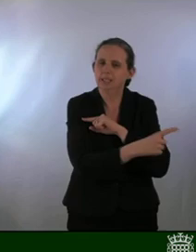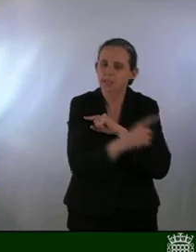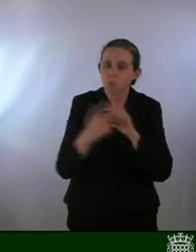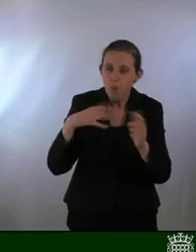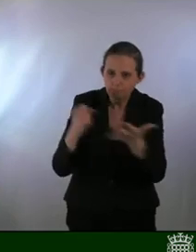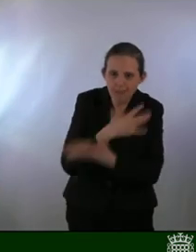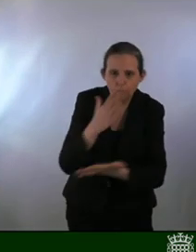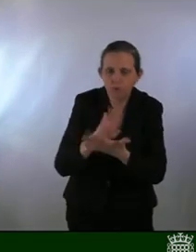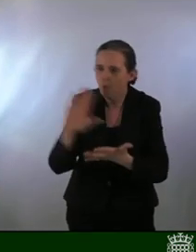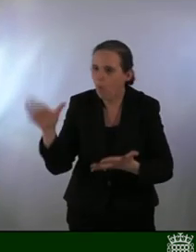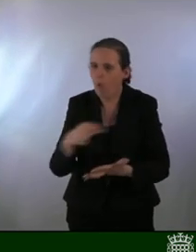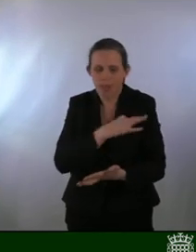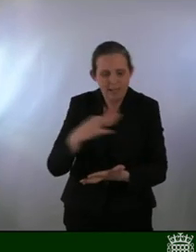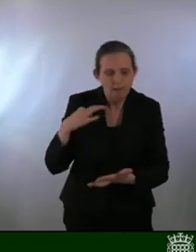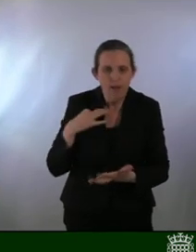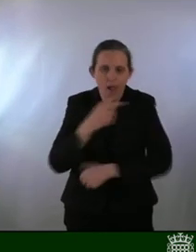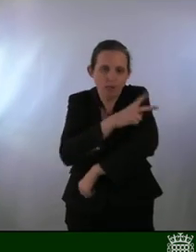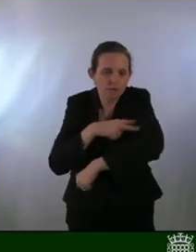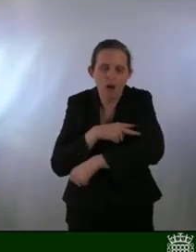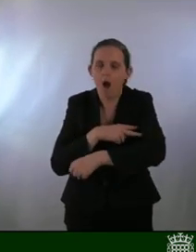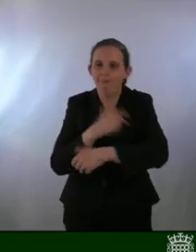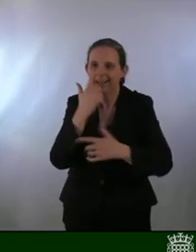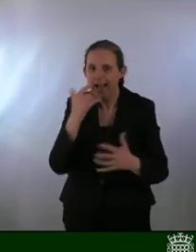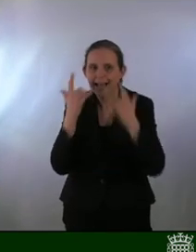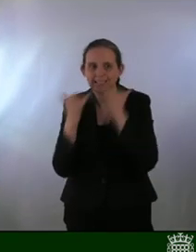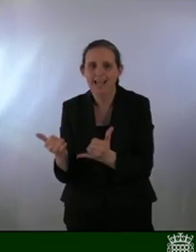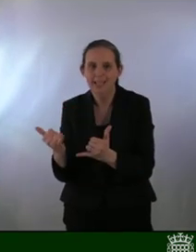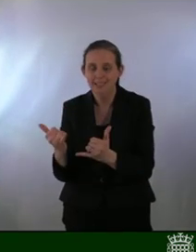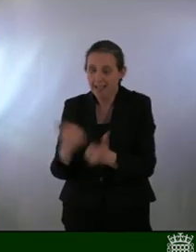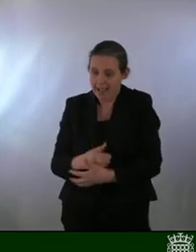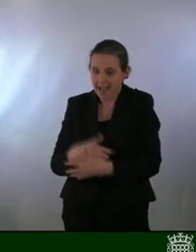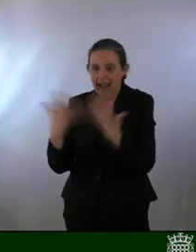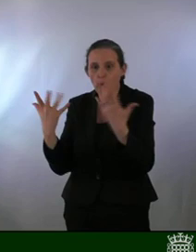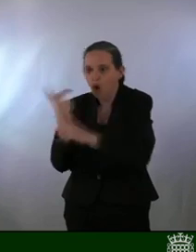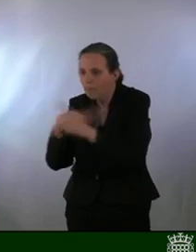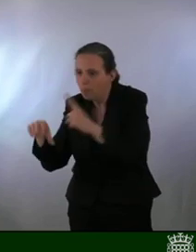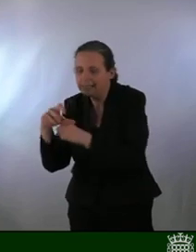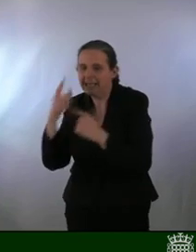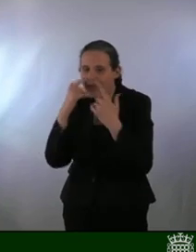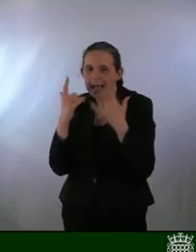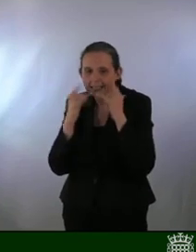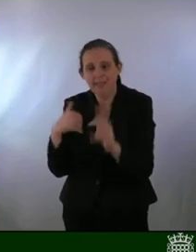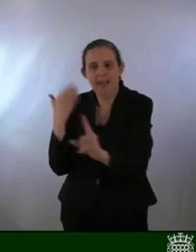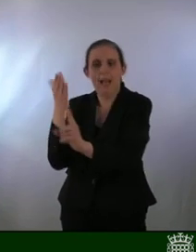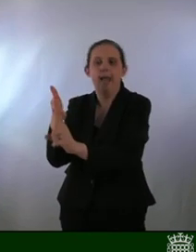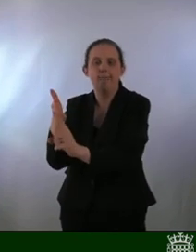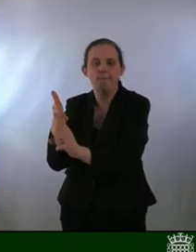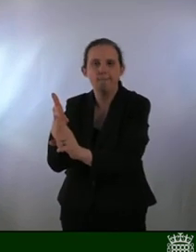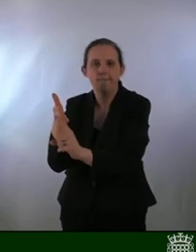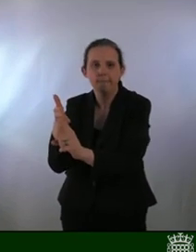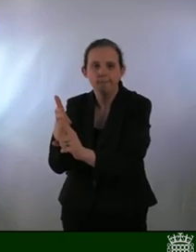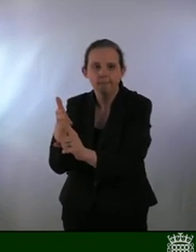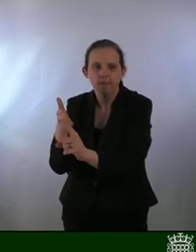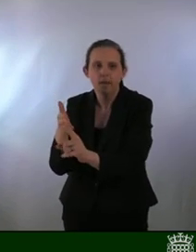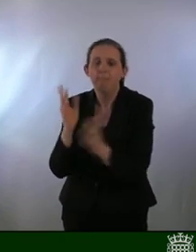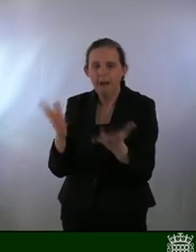of our medical frontline staff can have the testing, that everybody in the community can have those tests. Where there